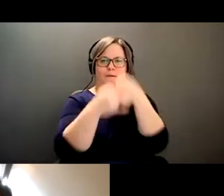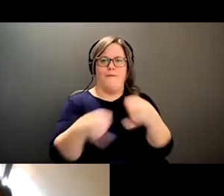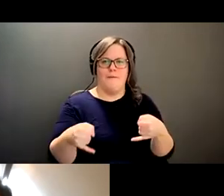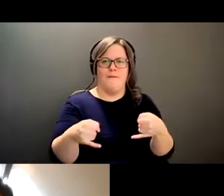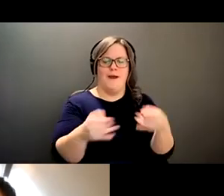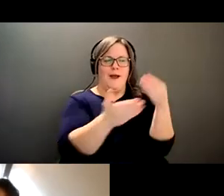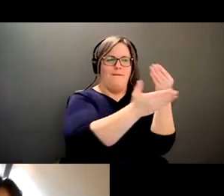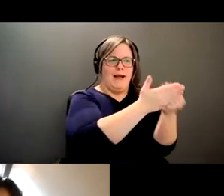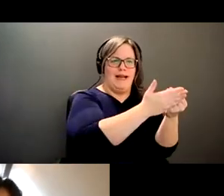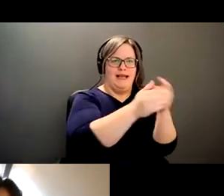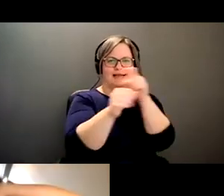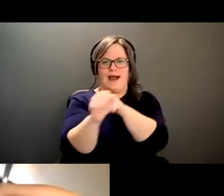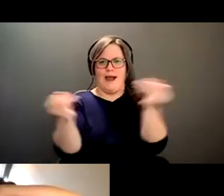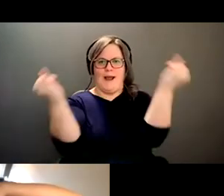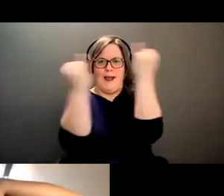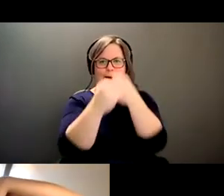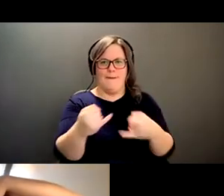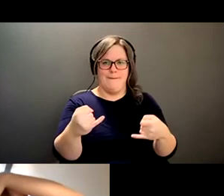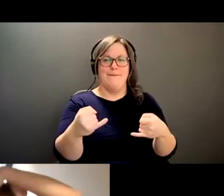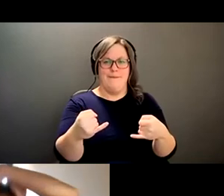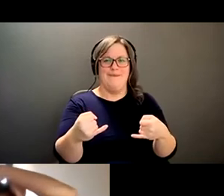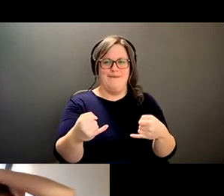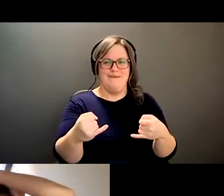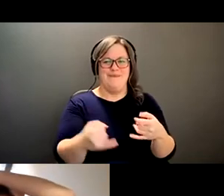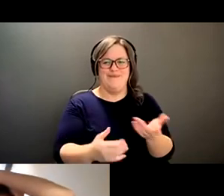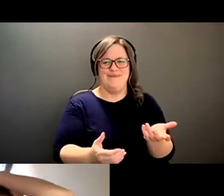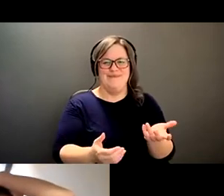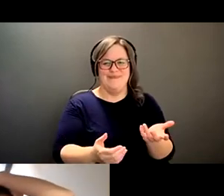time. My Venn diagram.